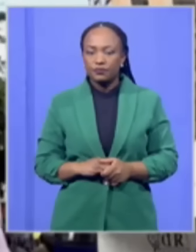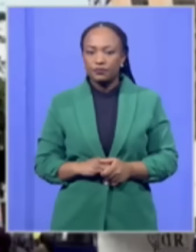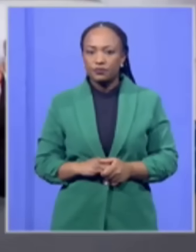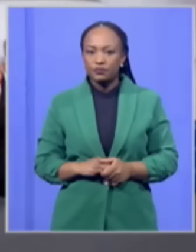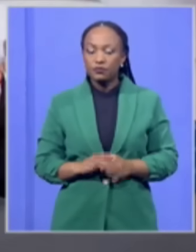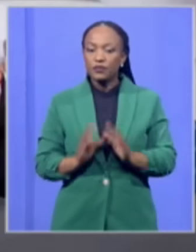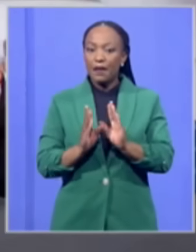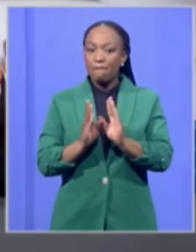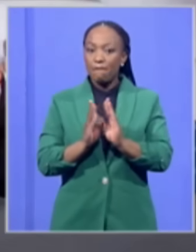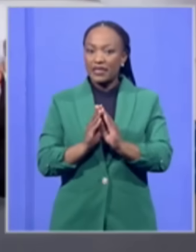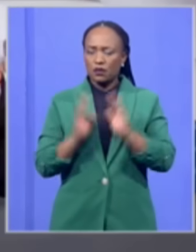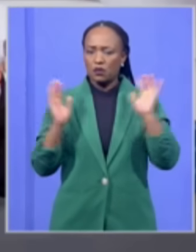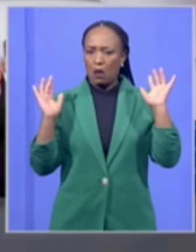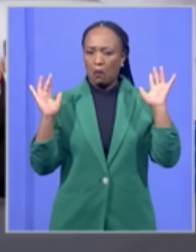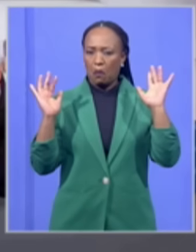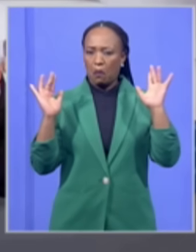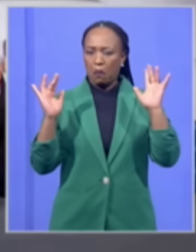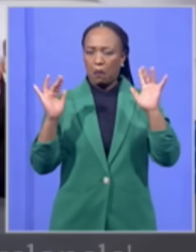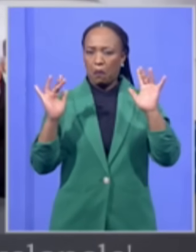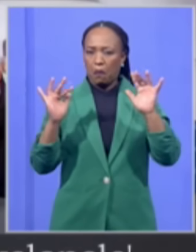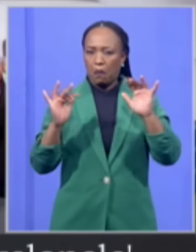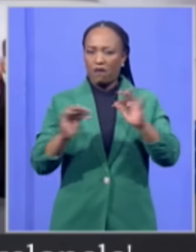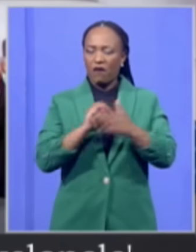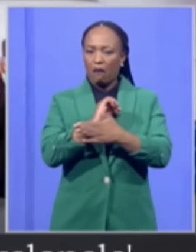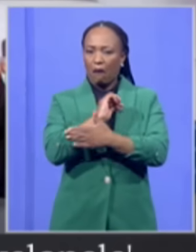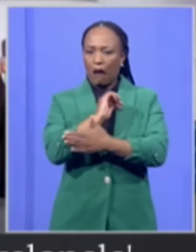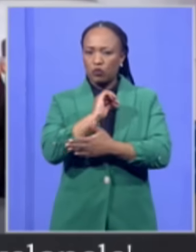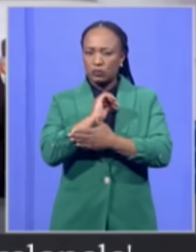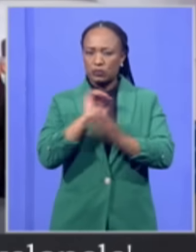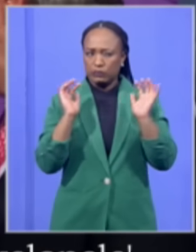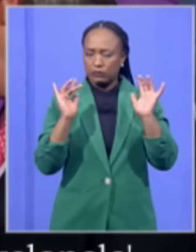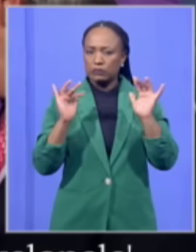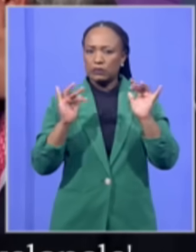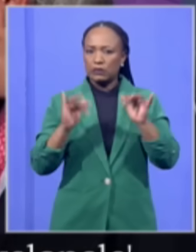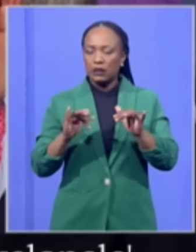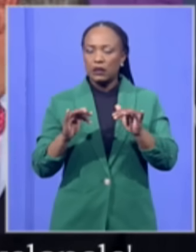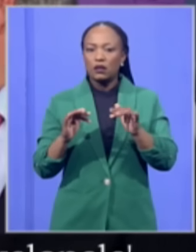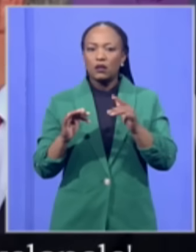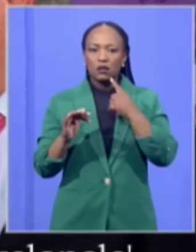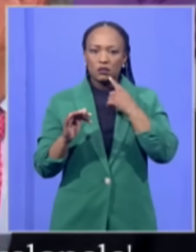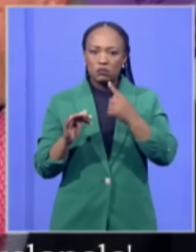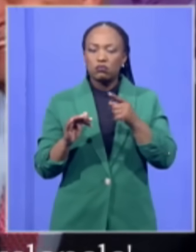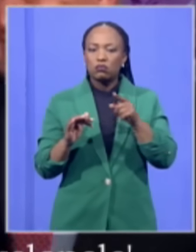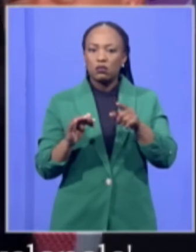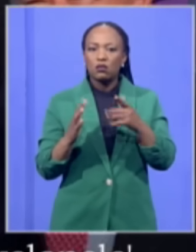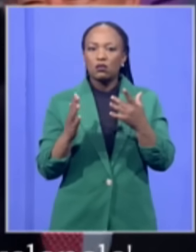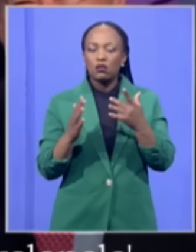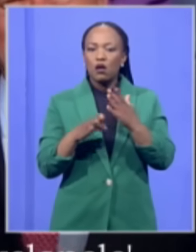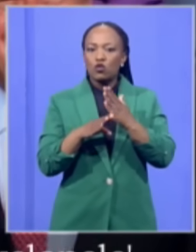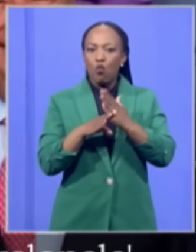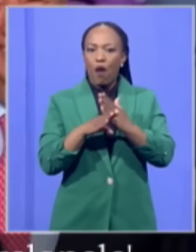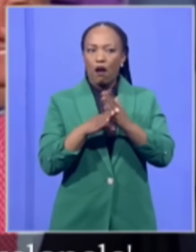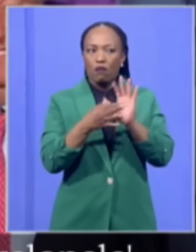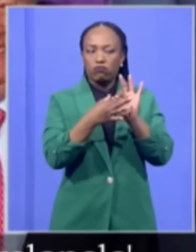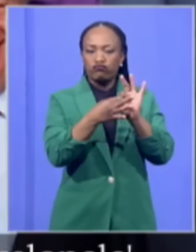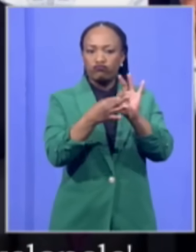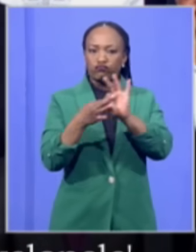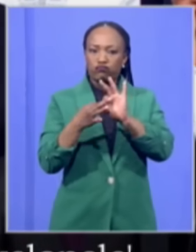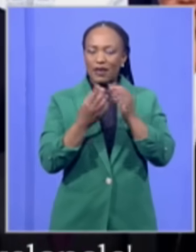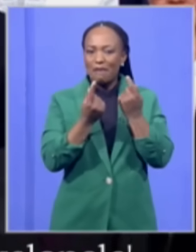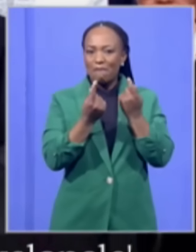Seboka se segolo sa maloko a ditšhaba kopano se nyaka go thekga msafatšo ka ya thulano ya mašeleng a